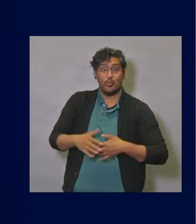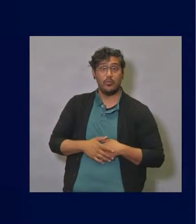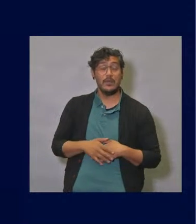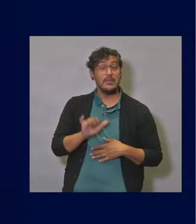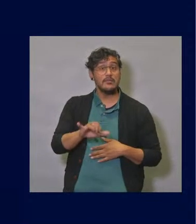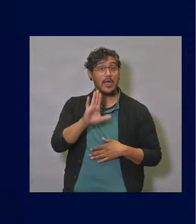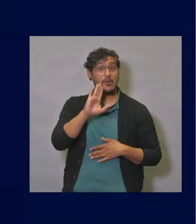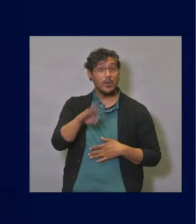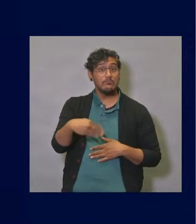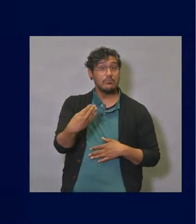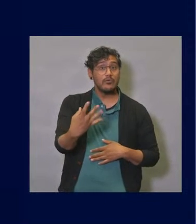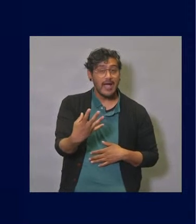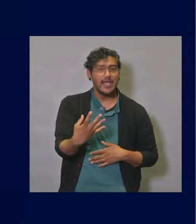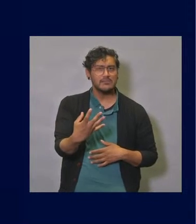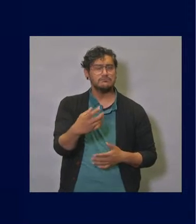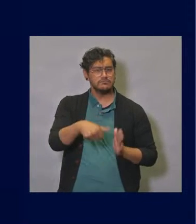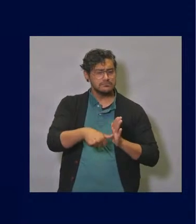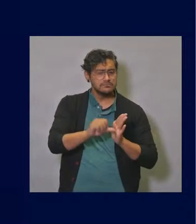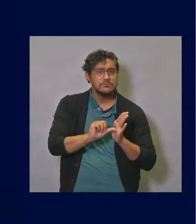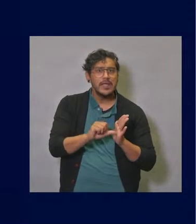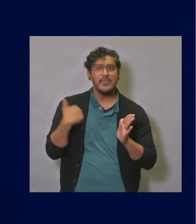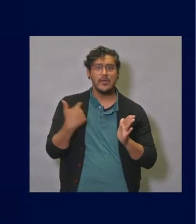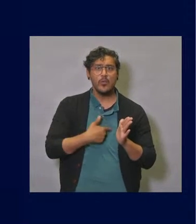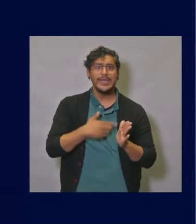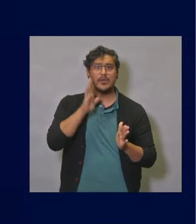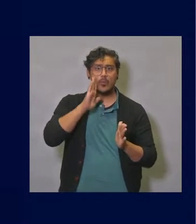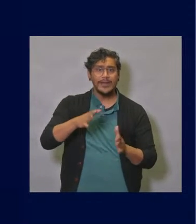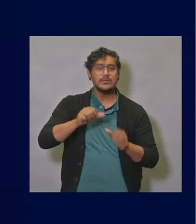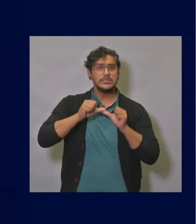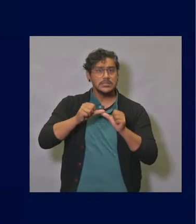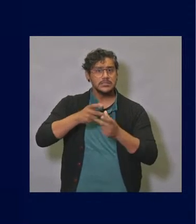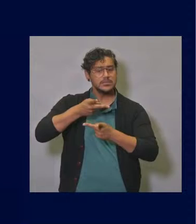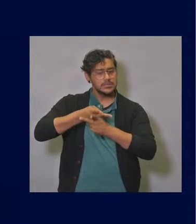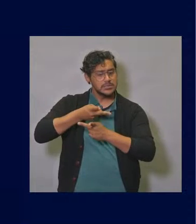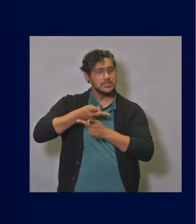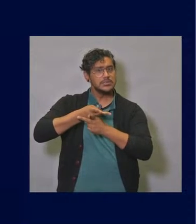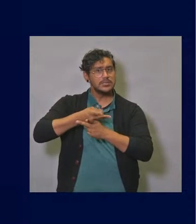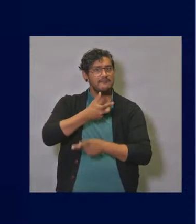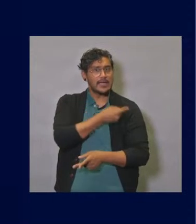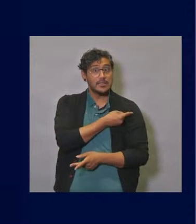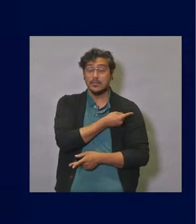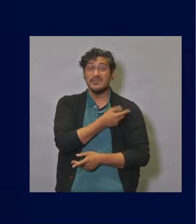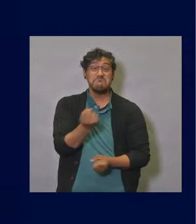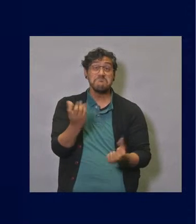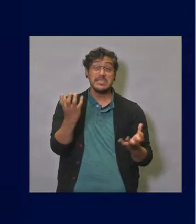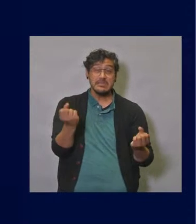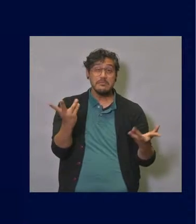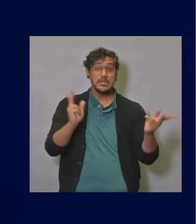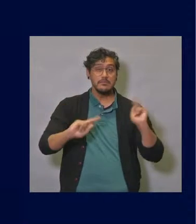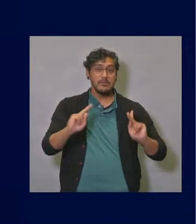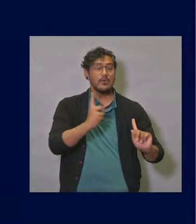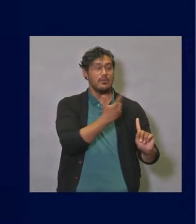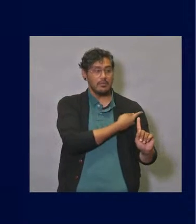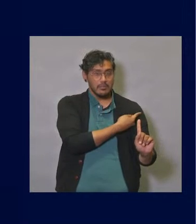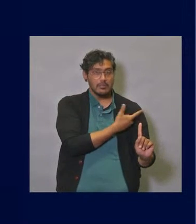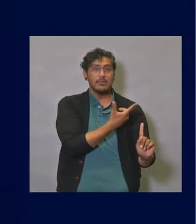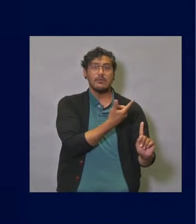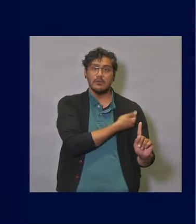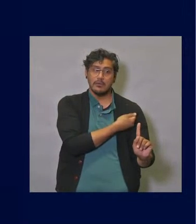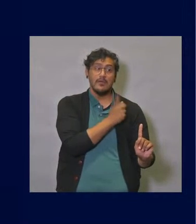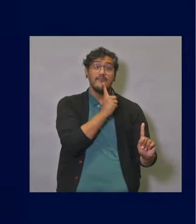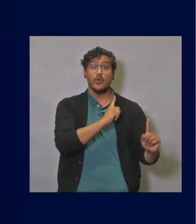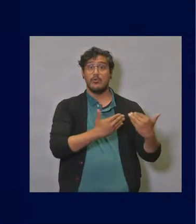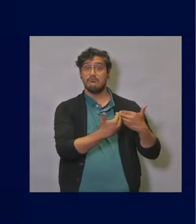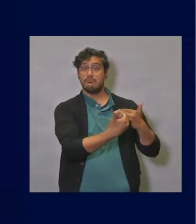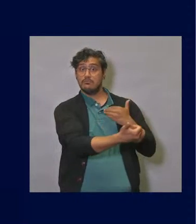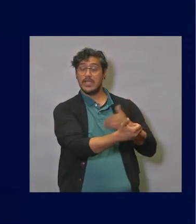provide reassurance that monitoring will continue as hundreds of millions of people are vaccinated to prevent infections,